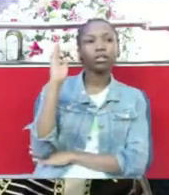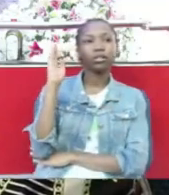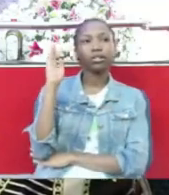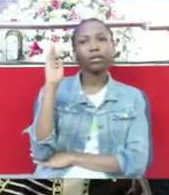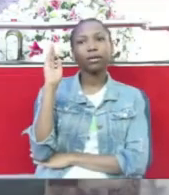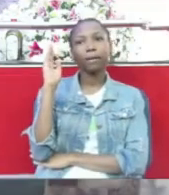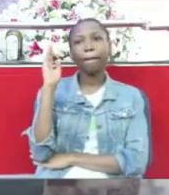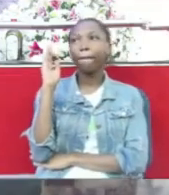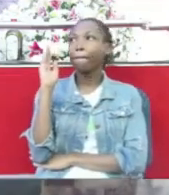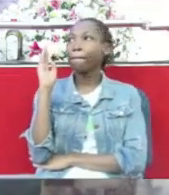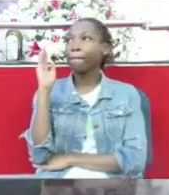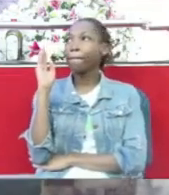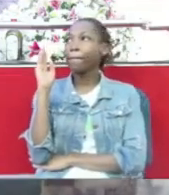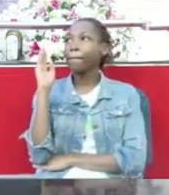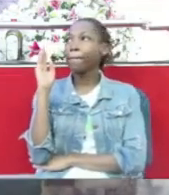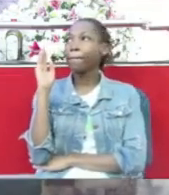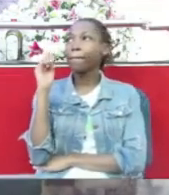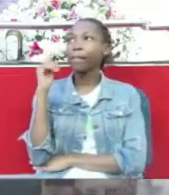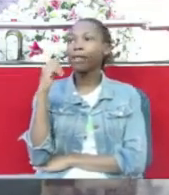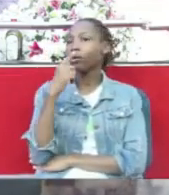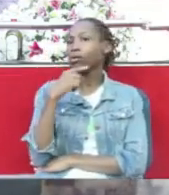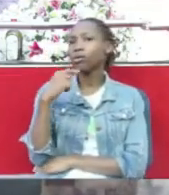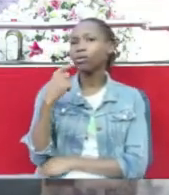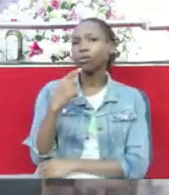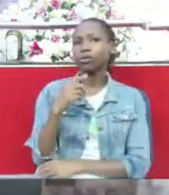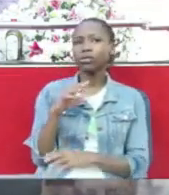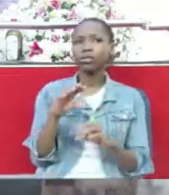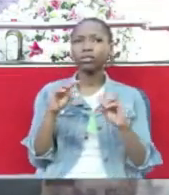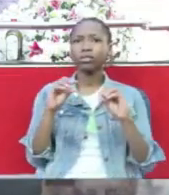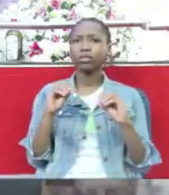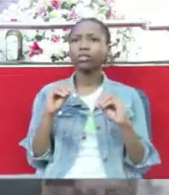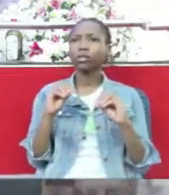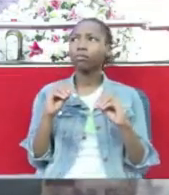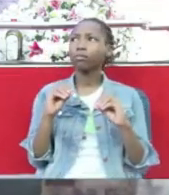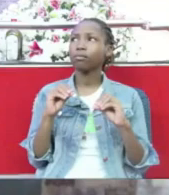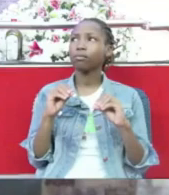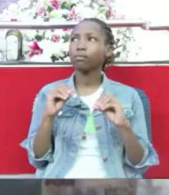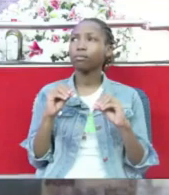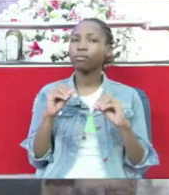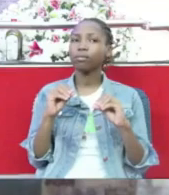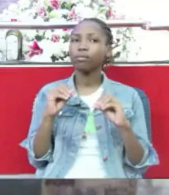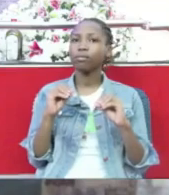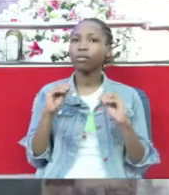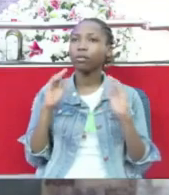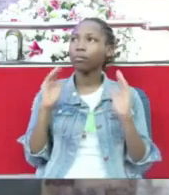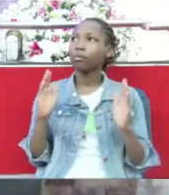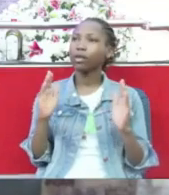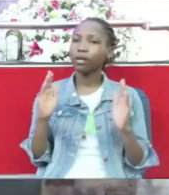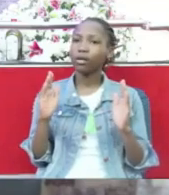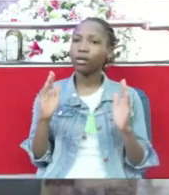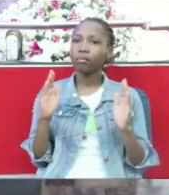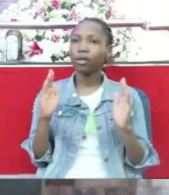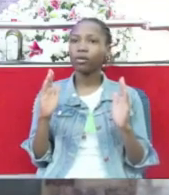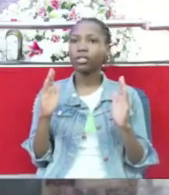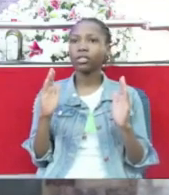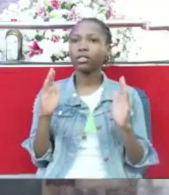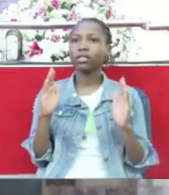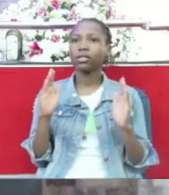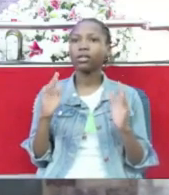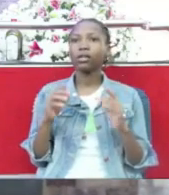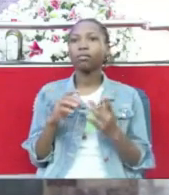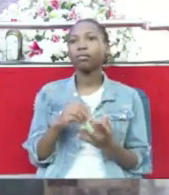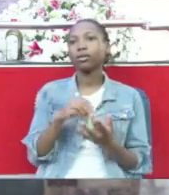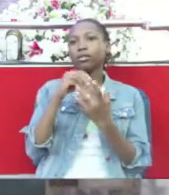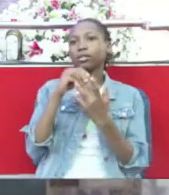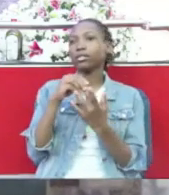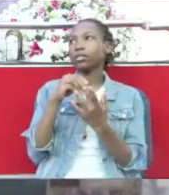yao? And who is teaching them about the greatest priority? Na nani anawafundisha kuhusu mitazamo